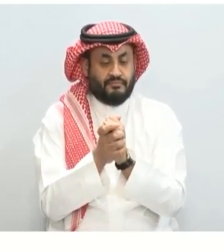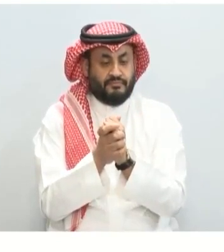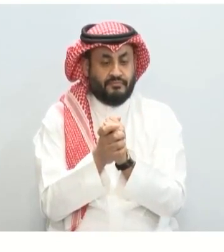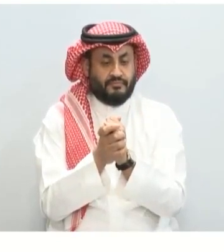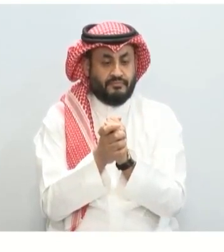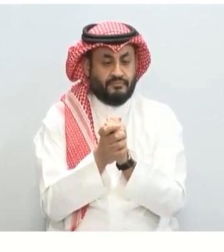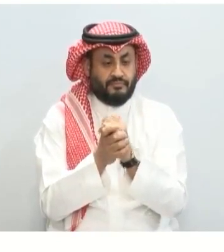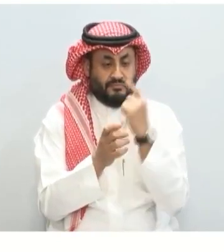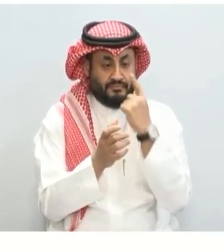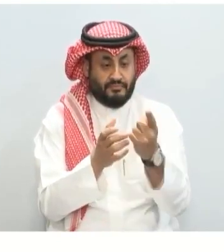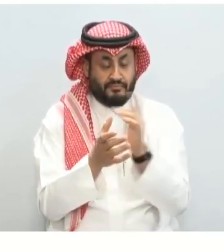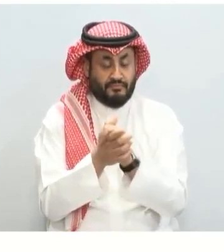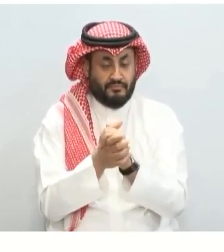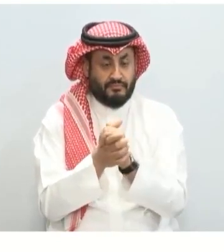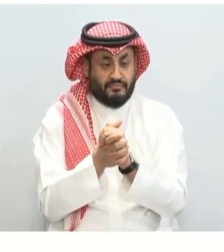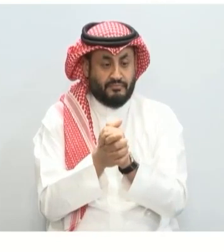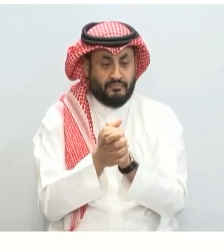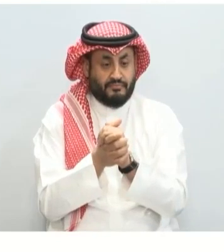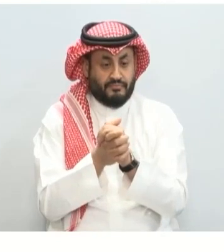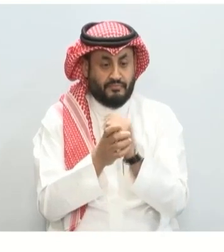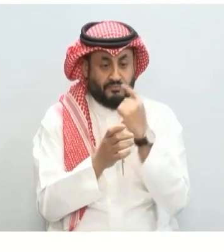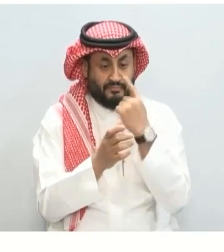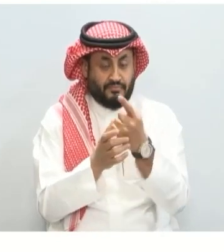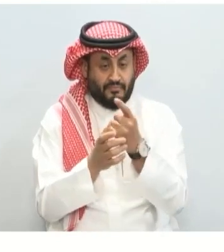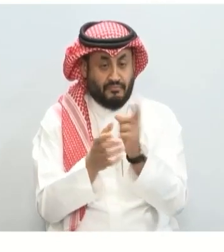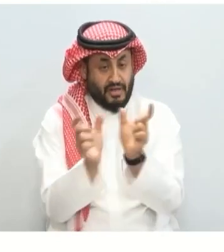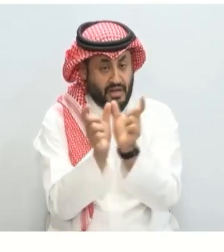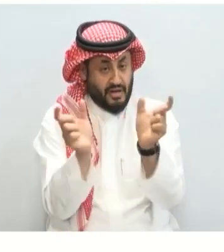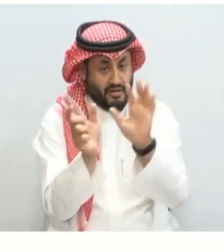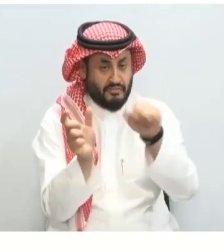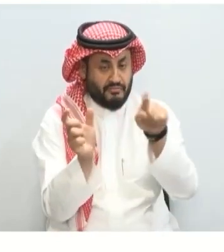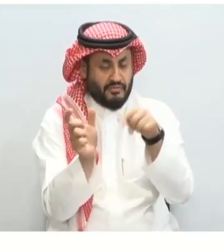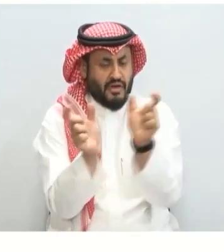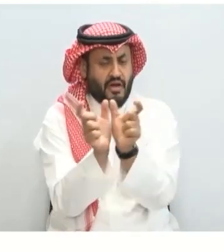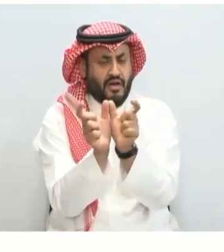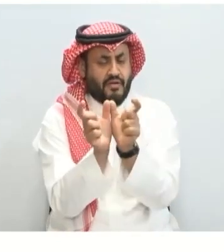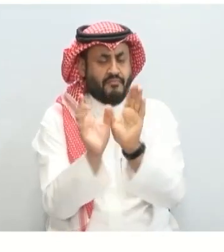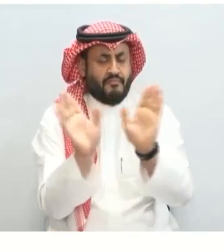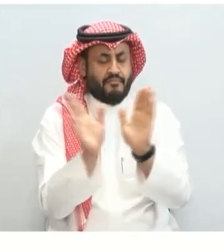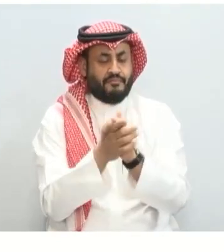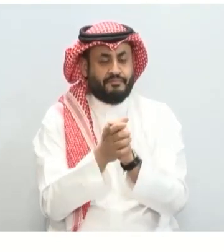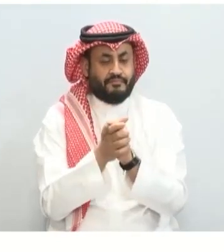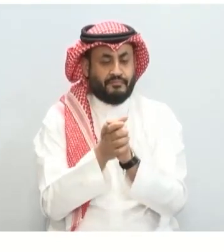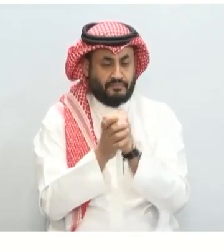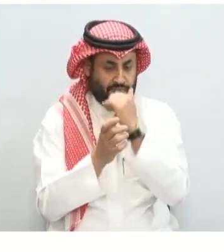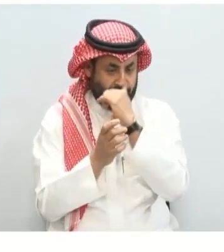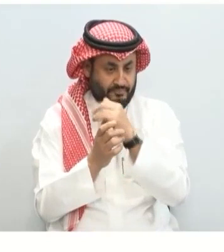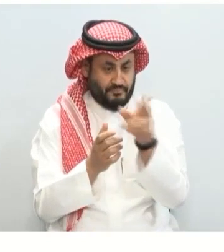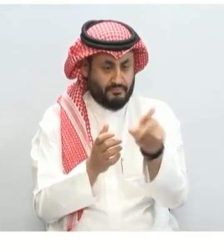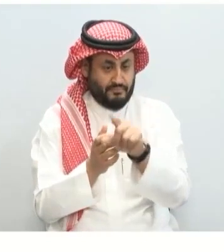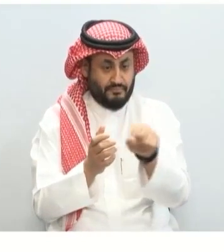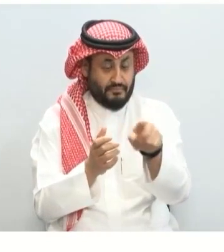say also, I ran into her. You don't say, I ran her into. So you cannot separate ran into. Some examples